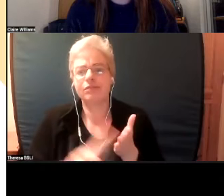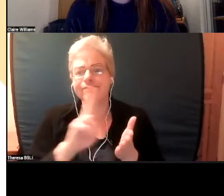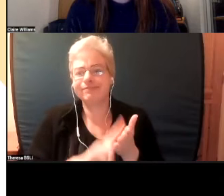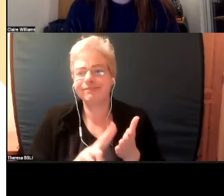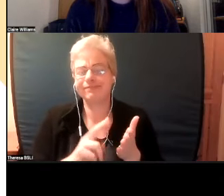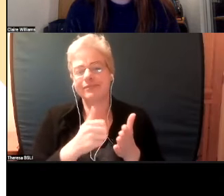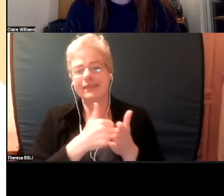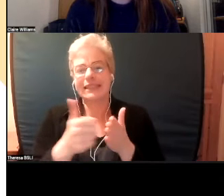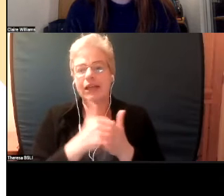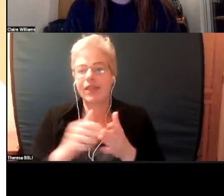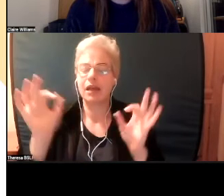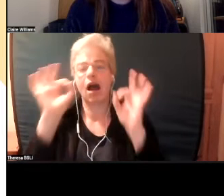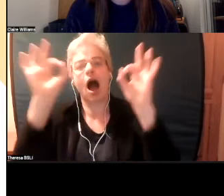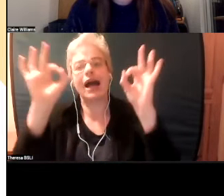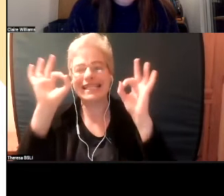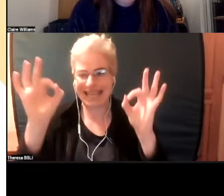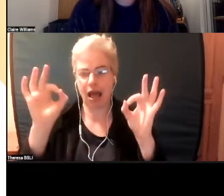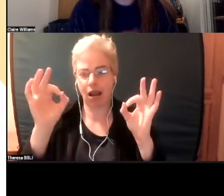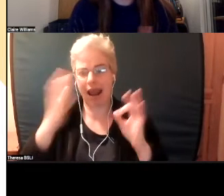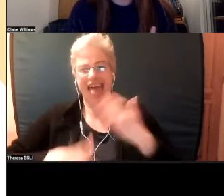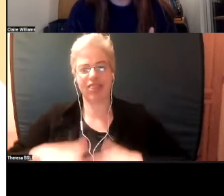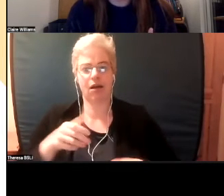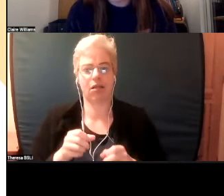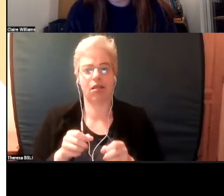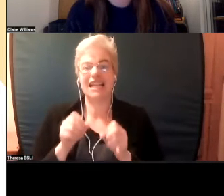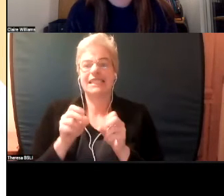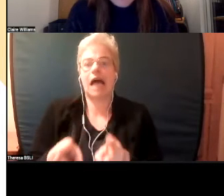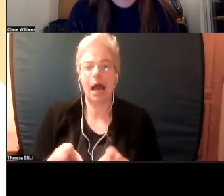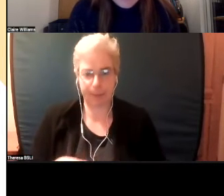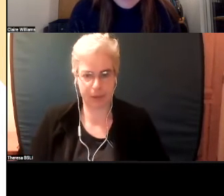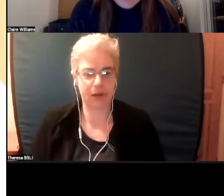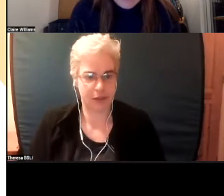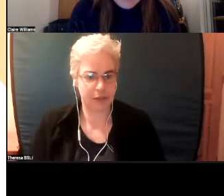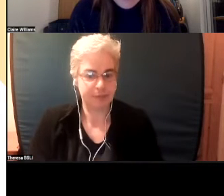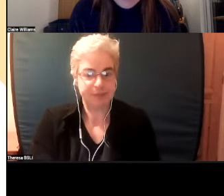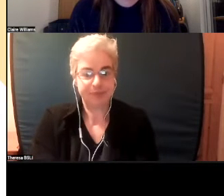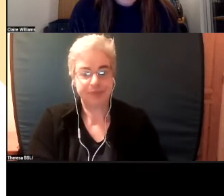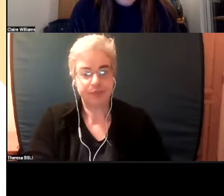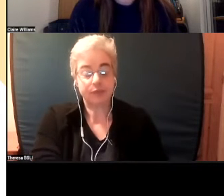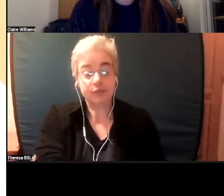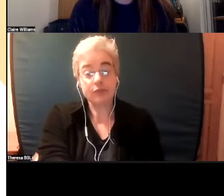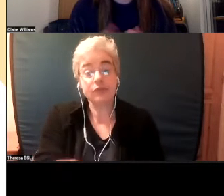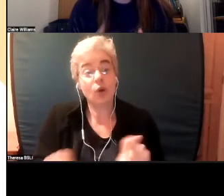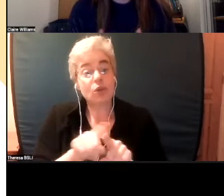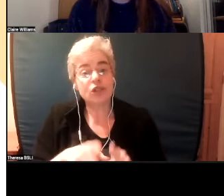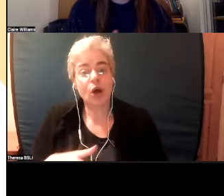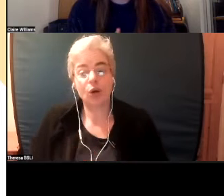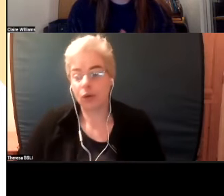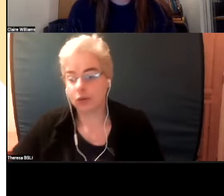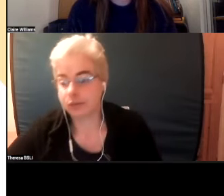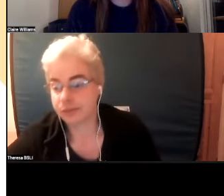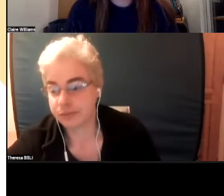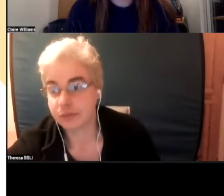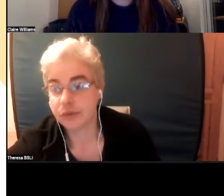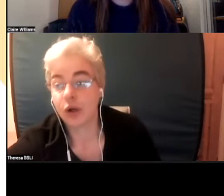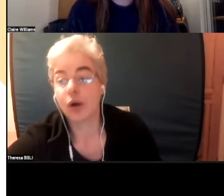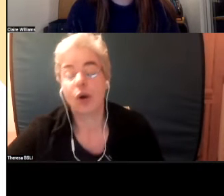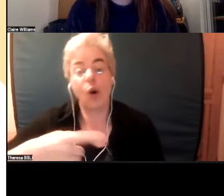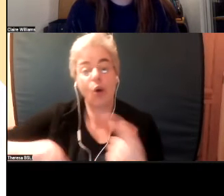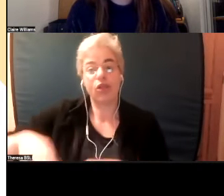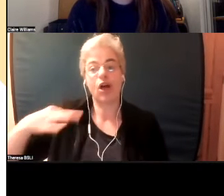the ideal ethical type, pertinent in a faith environment, I think, and attendant to all those disadvantages,